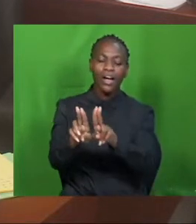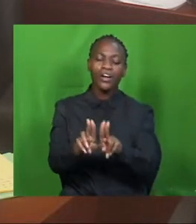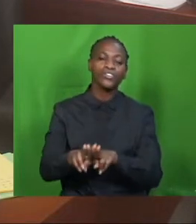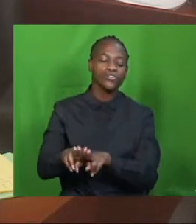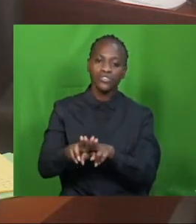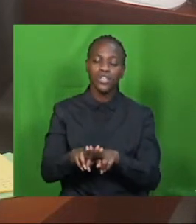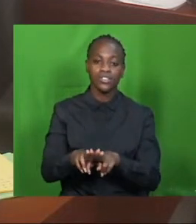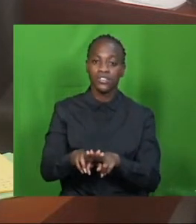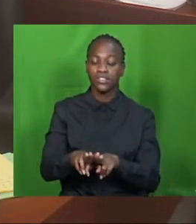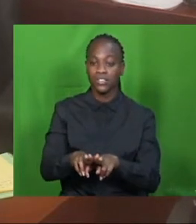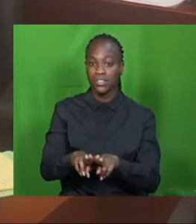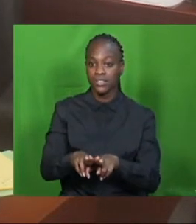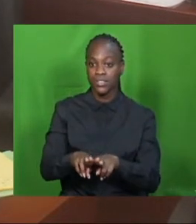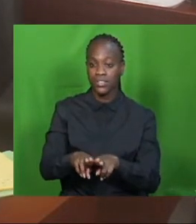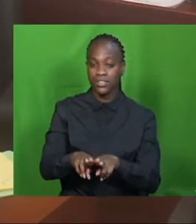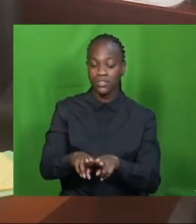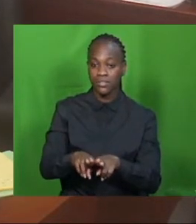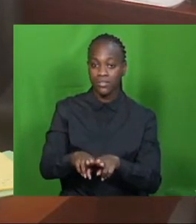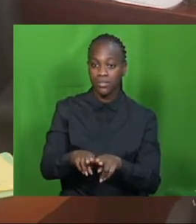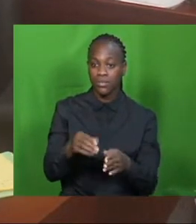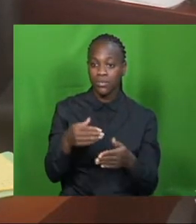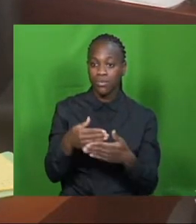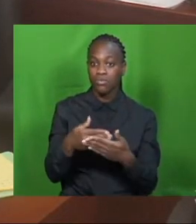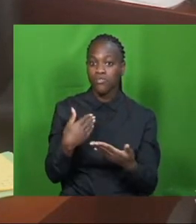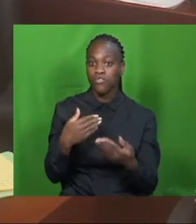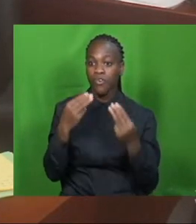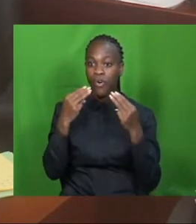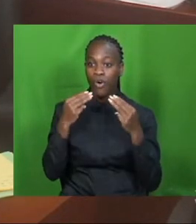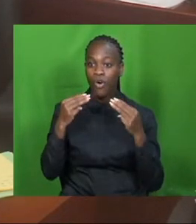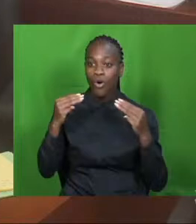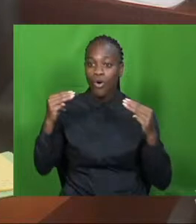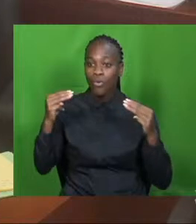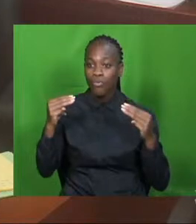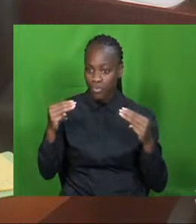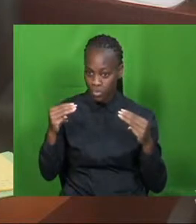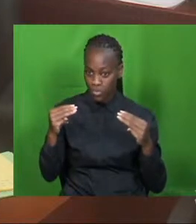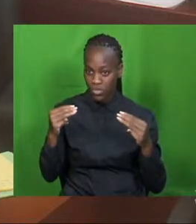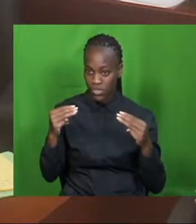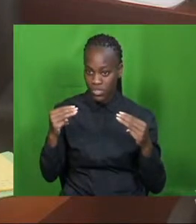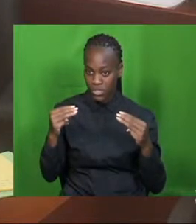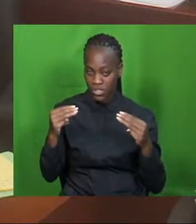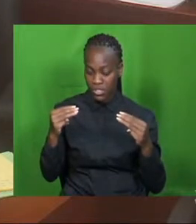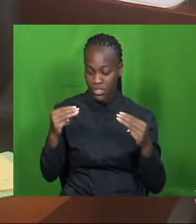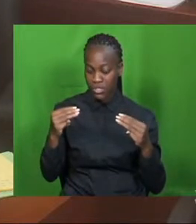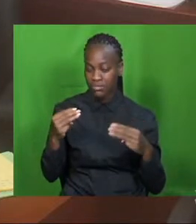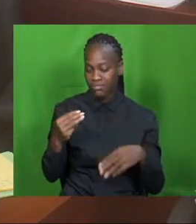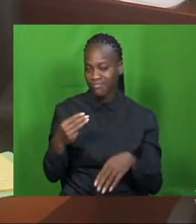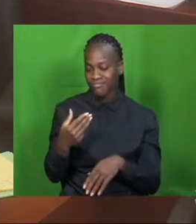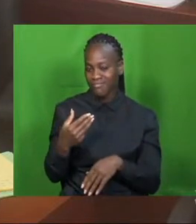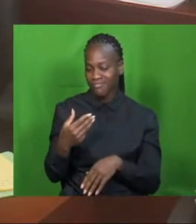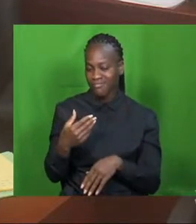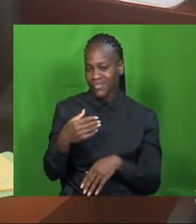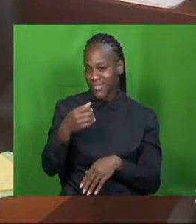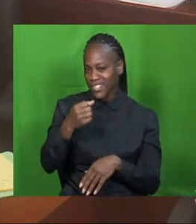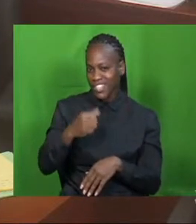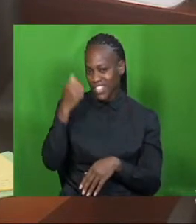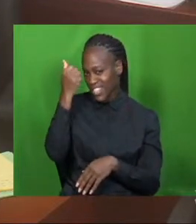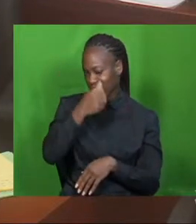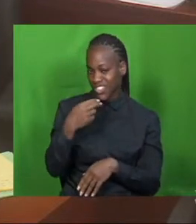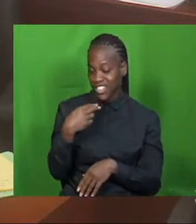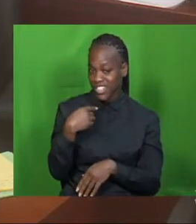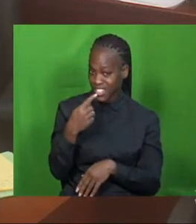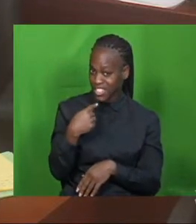whereas country chapters are required every year to pay an amount